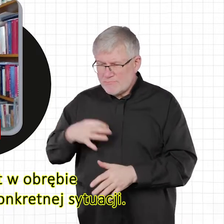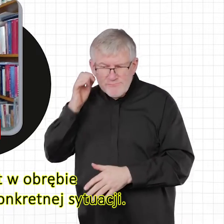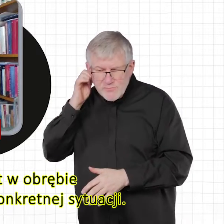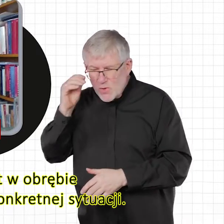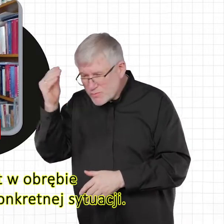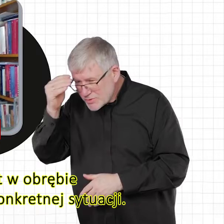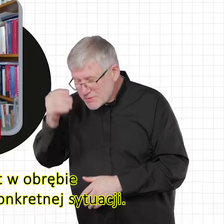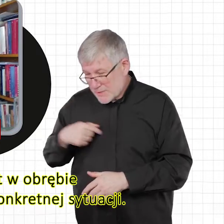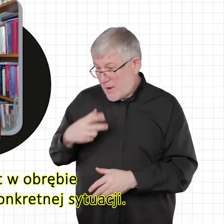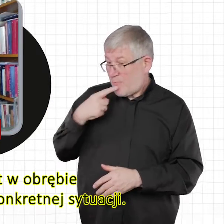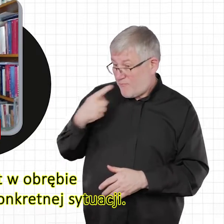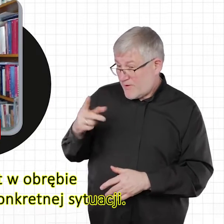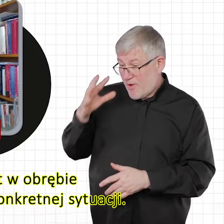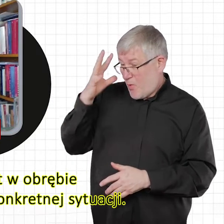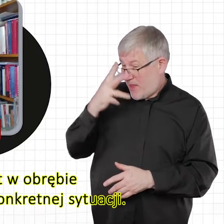in a specific situation.